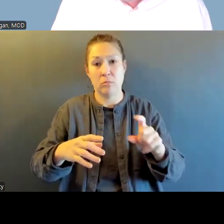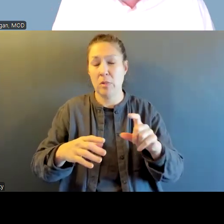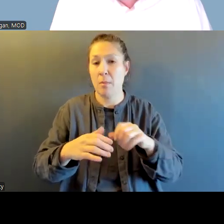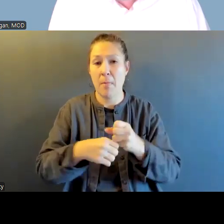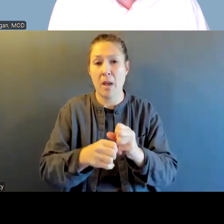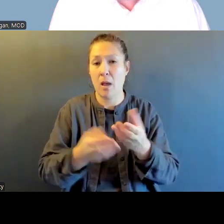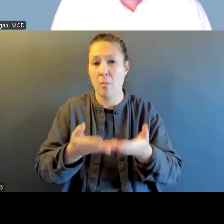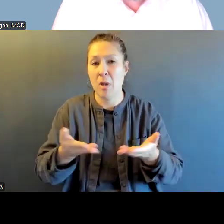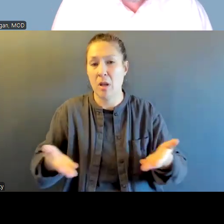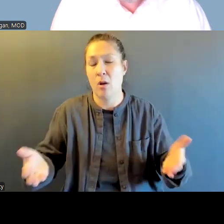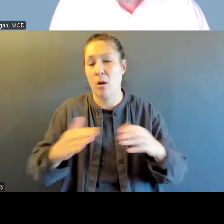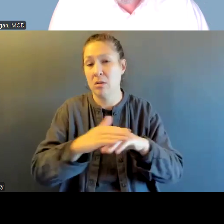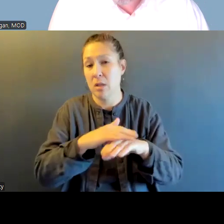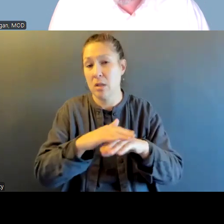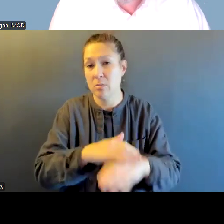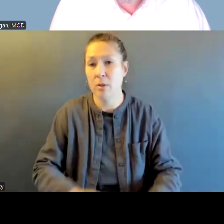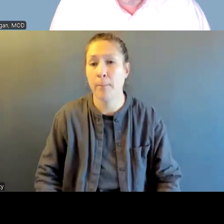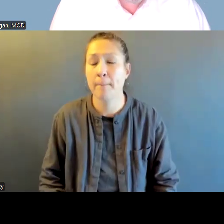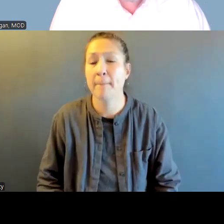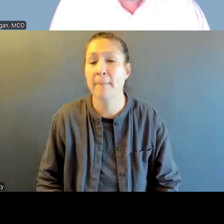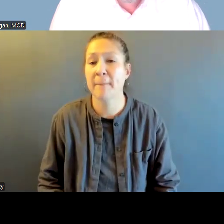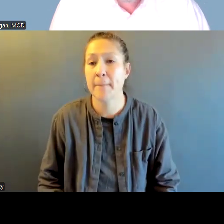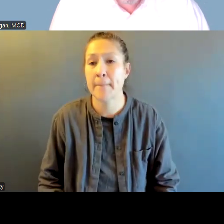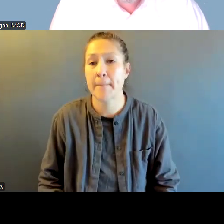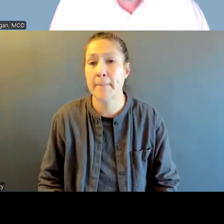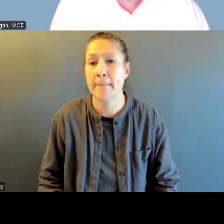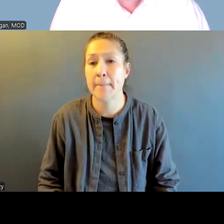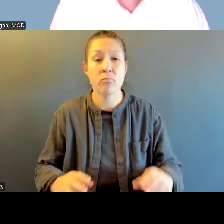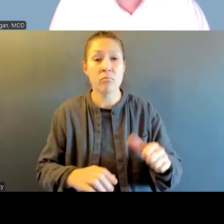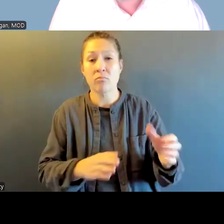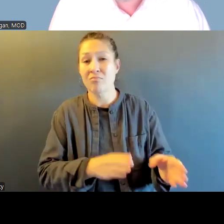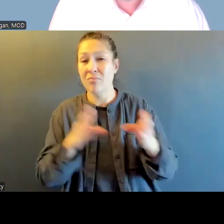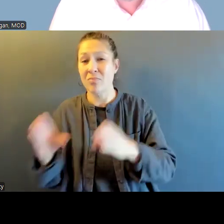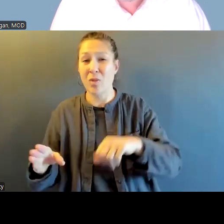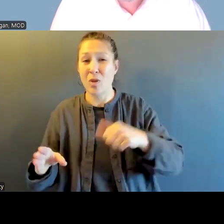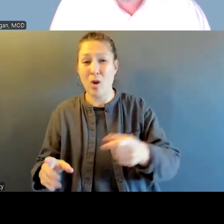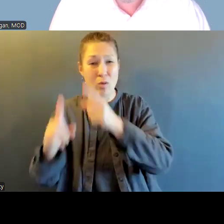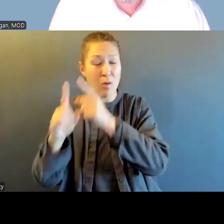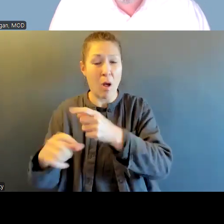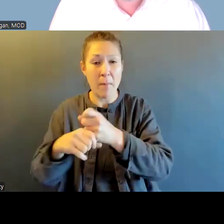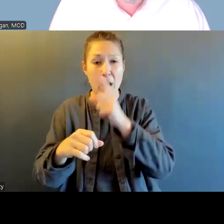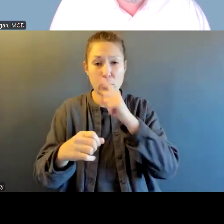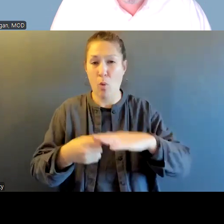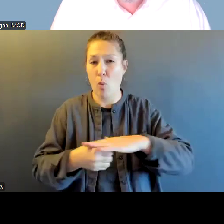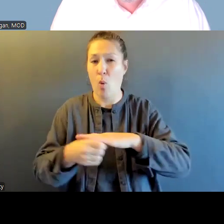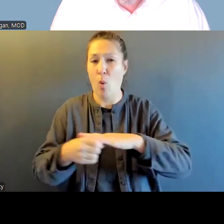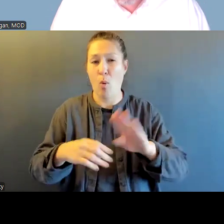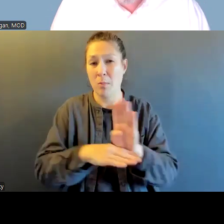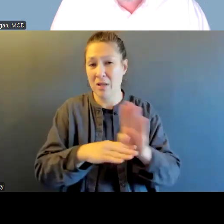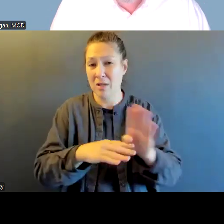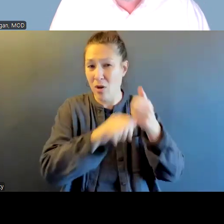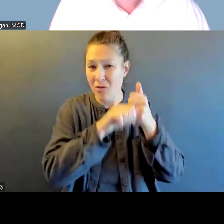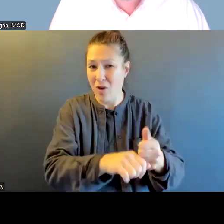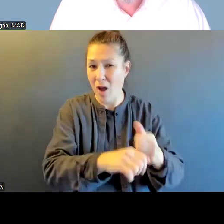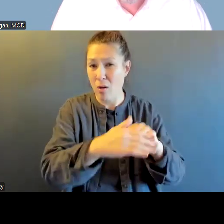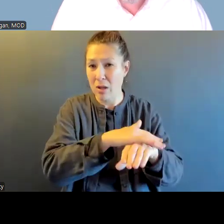And another important goal for CODs is to ensure that local businesses and organizations are accessible to people with disabilities. This often involves conducting accessibility audits or